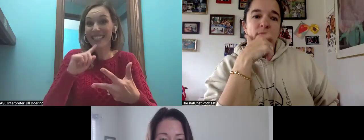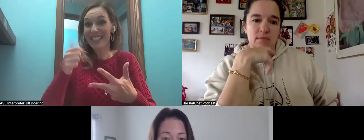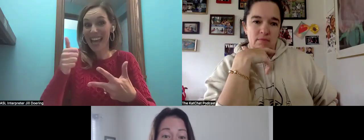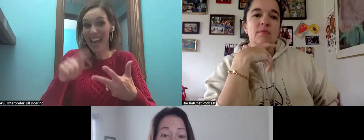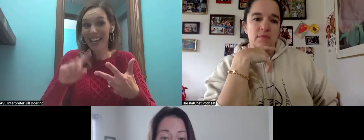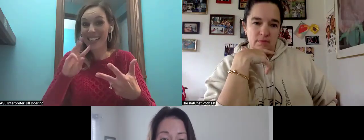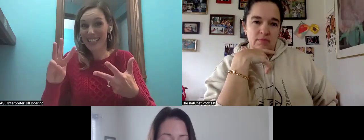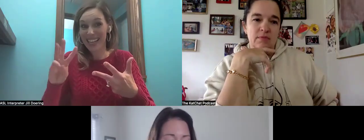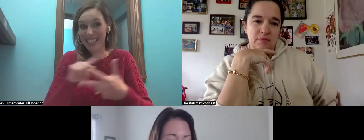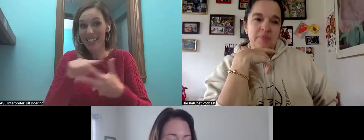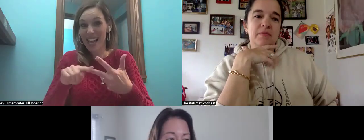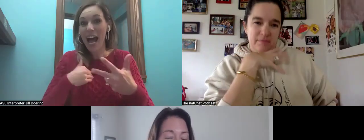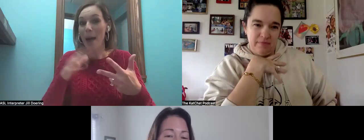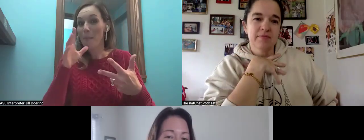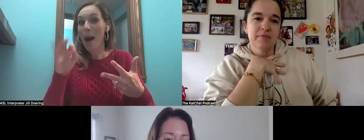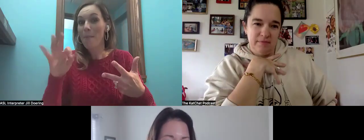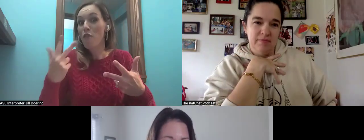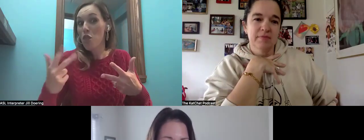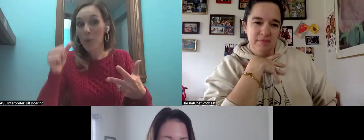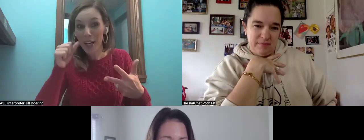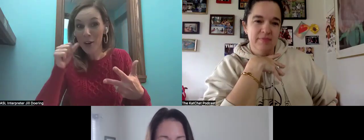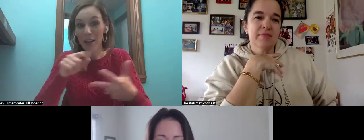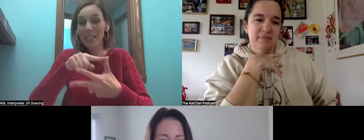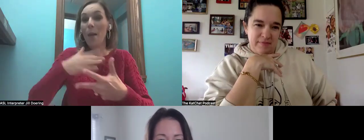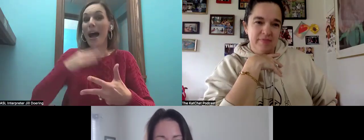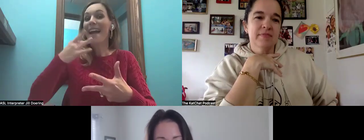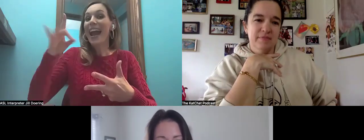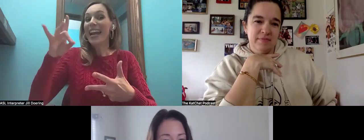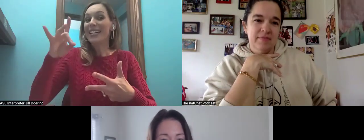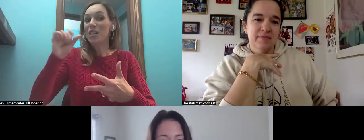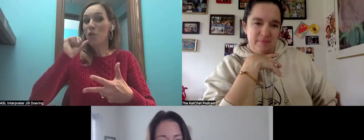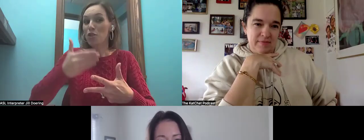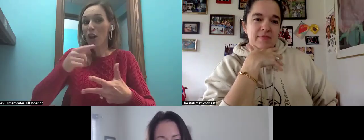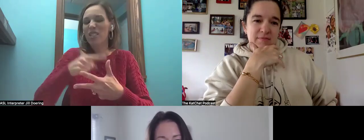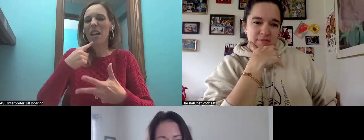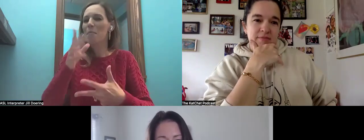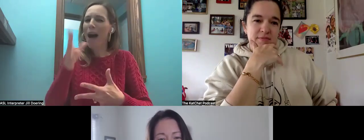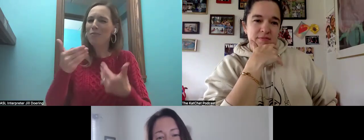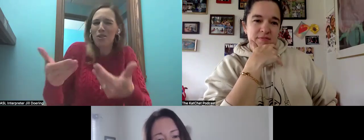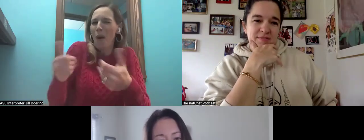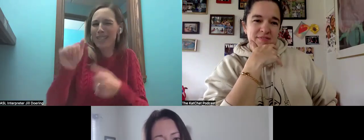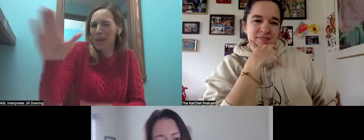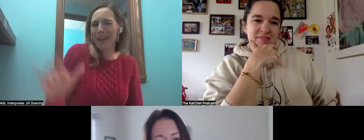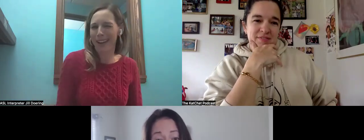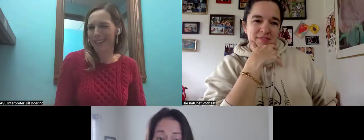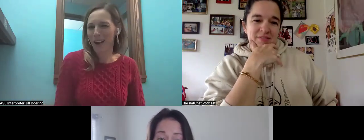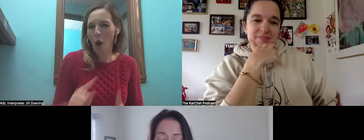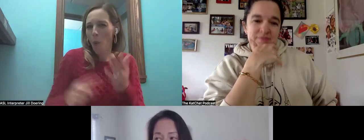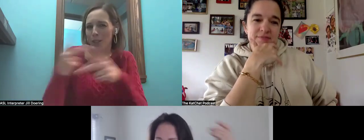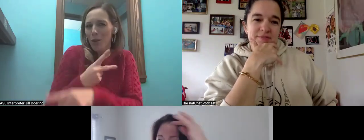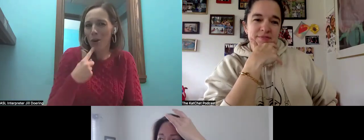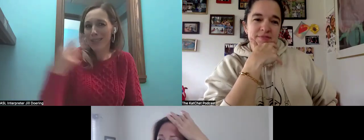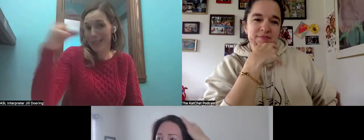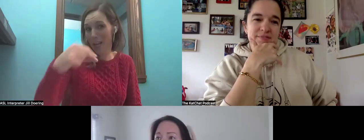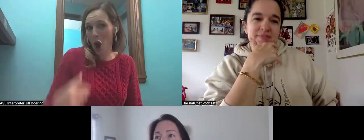So I'm a mom of 3 girls. My 18-year-old said, Mom, just submit it. Just do it. Like, why not? Like, the worst that's going to happen is a no. And I